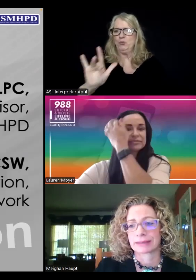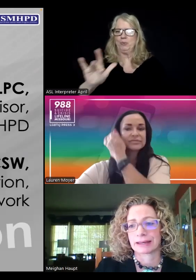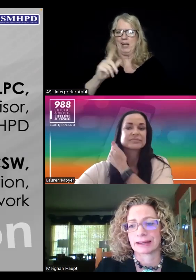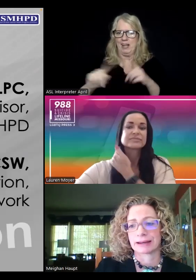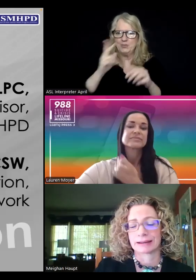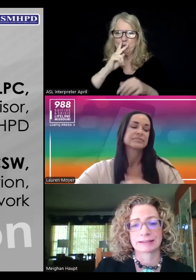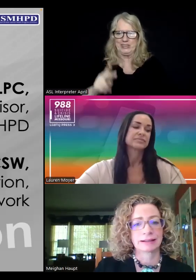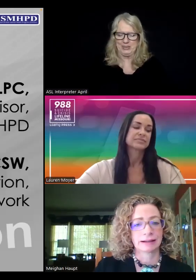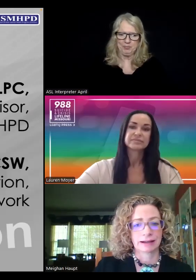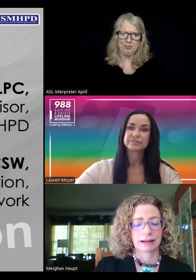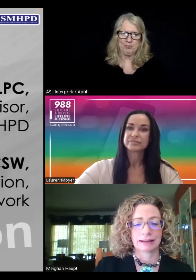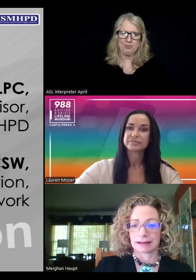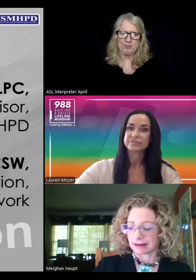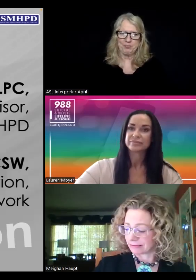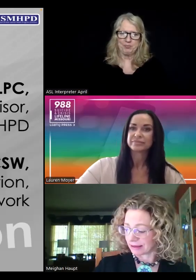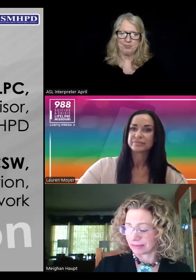And